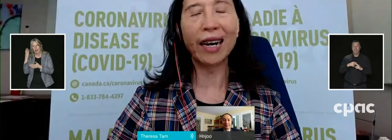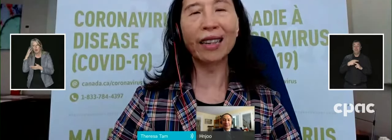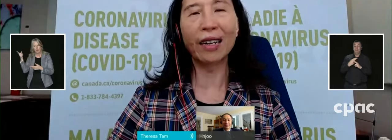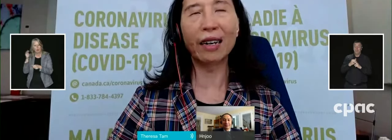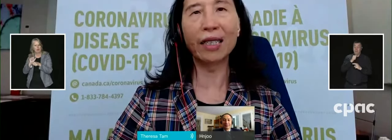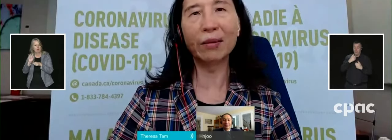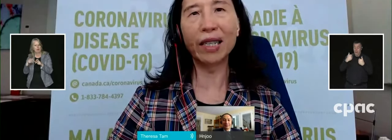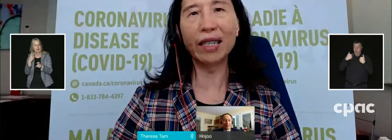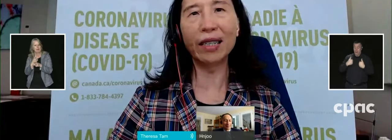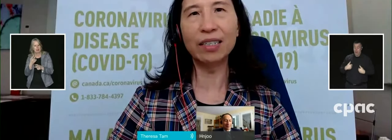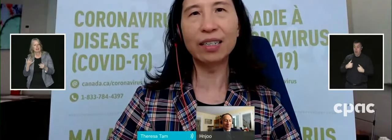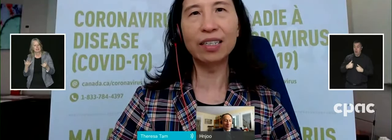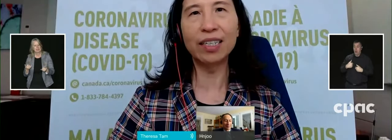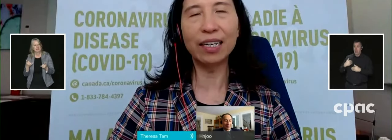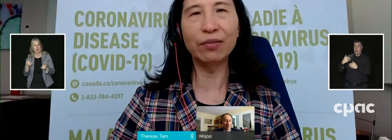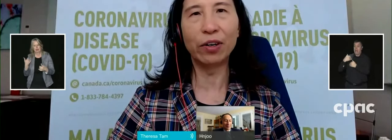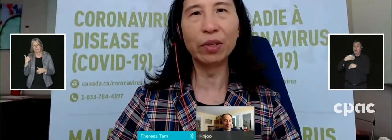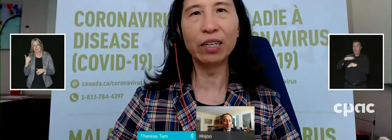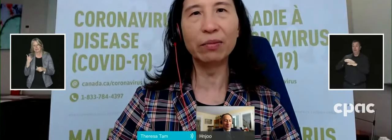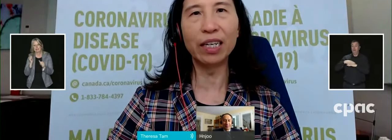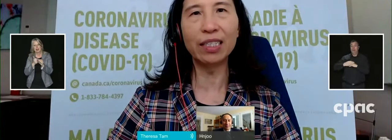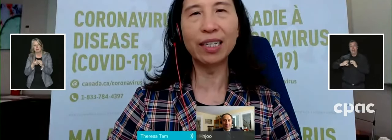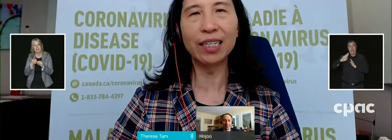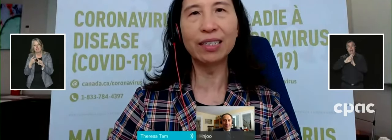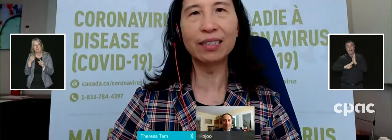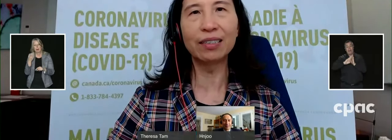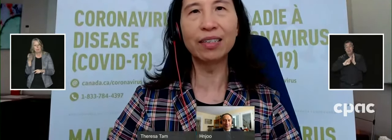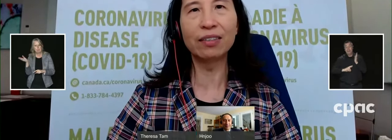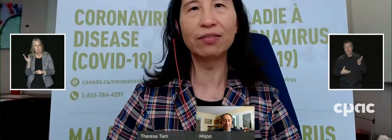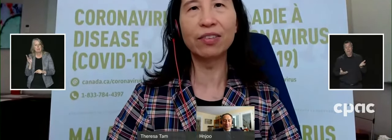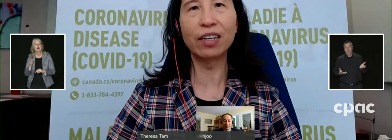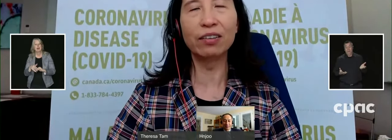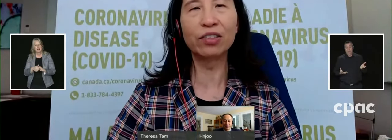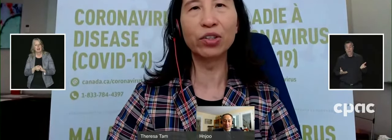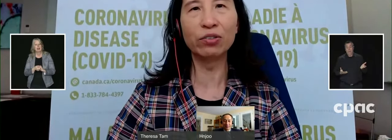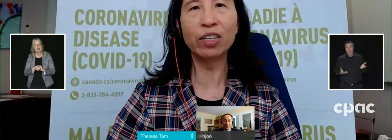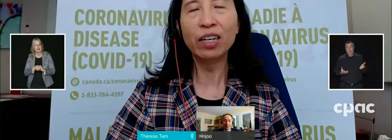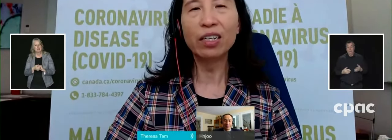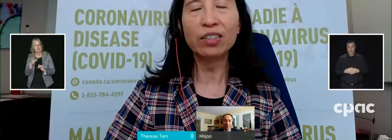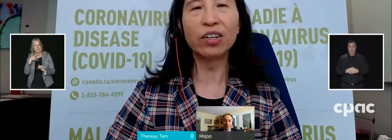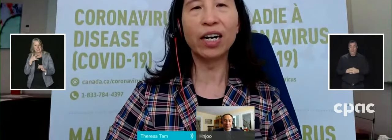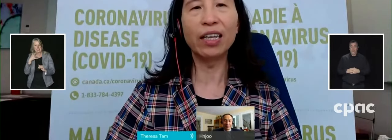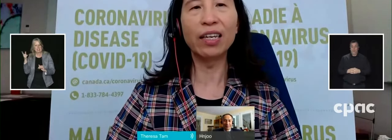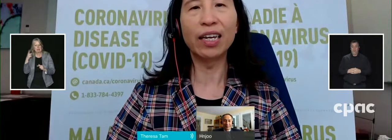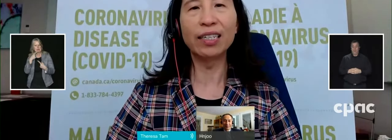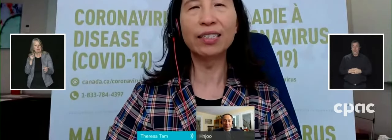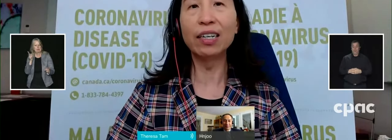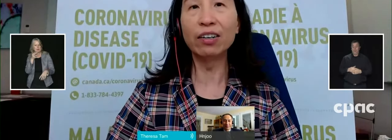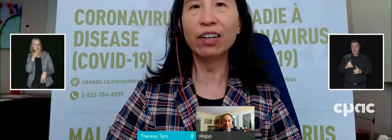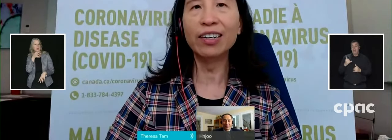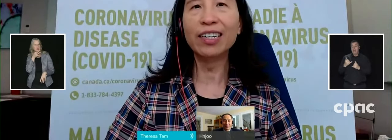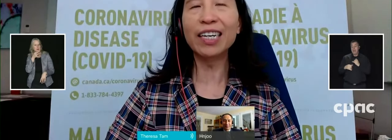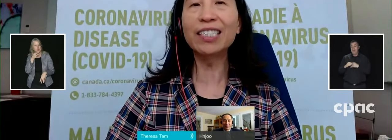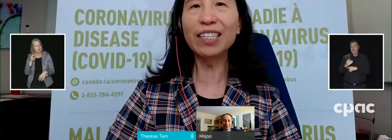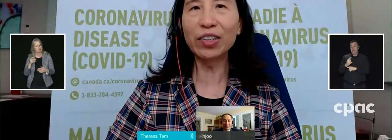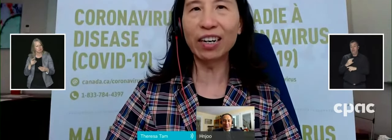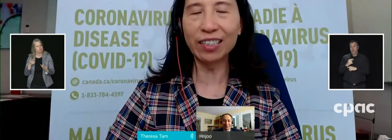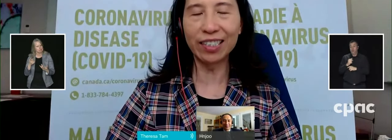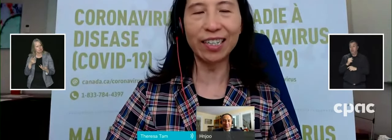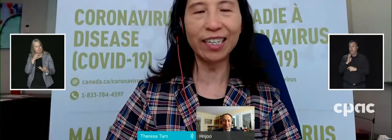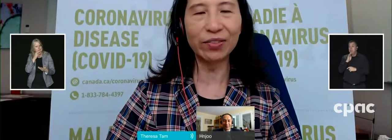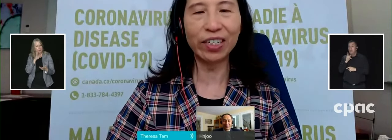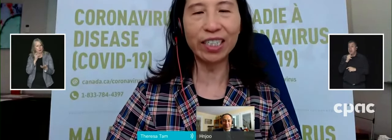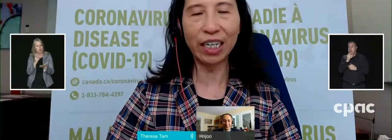And at the last update that you had from them, they said it's sort of soon. So I think that's still